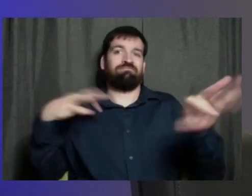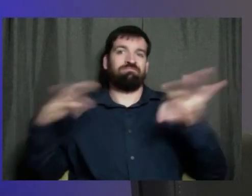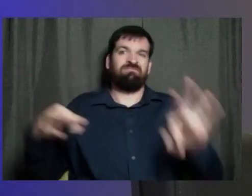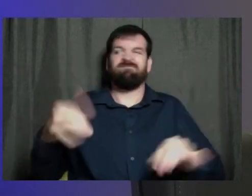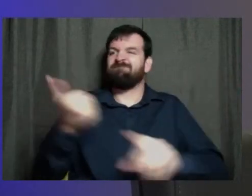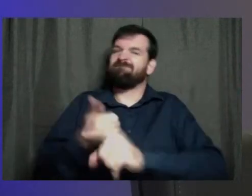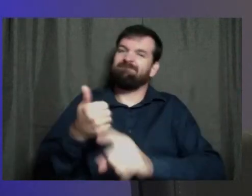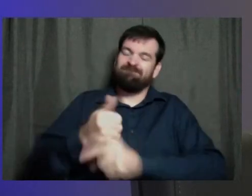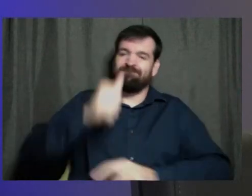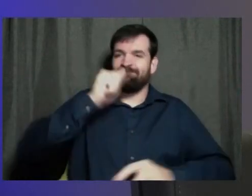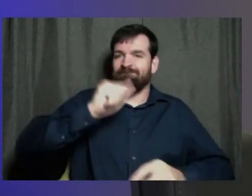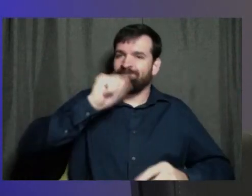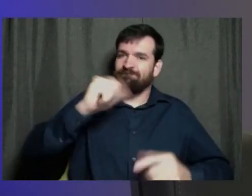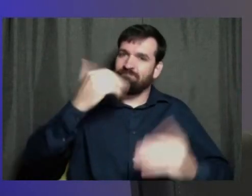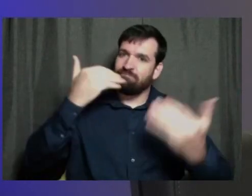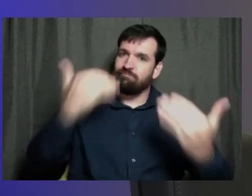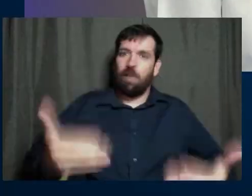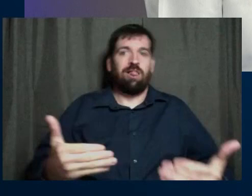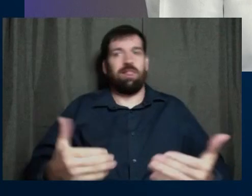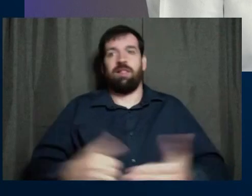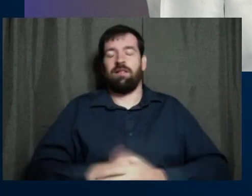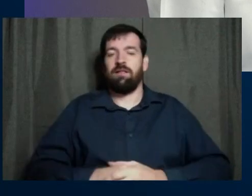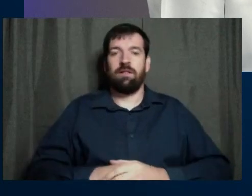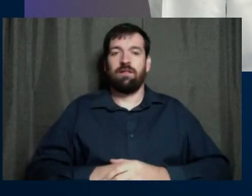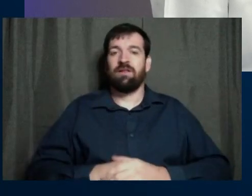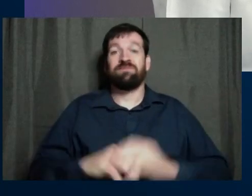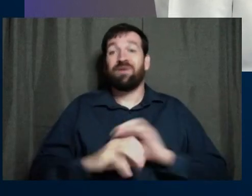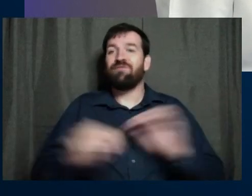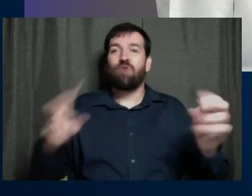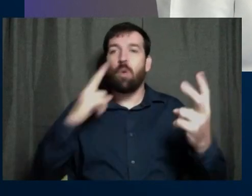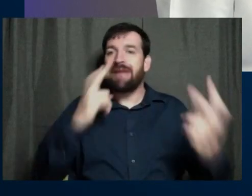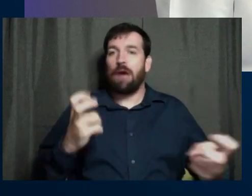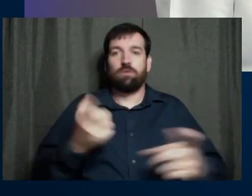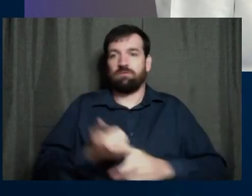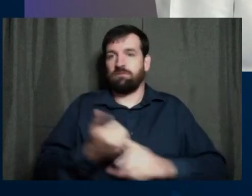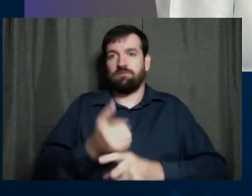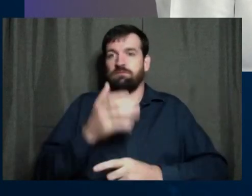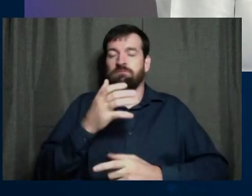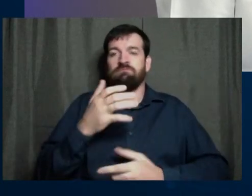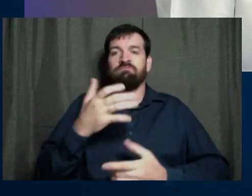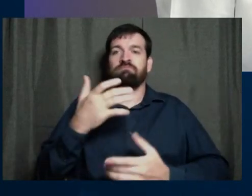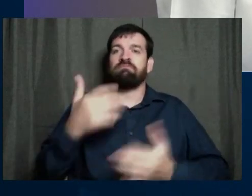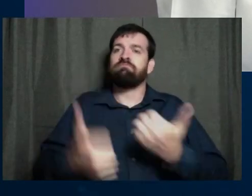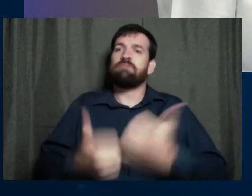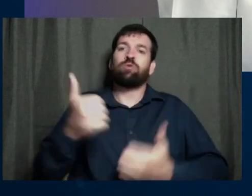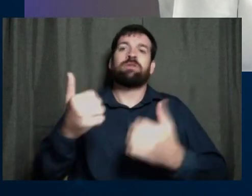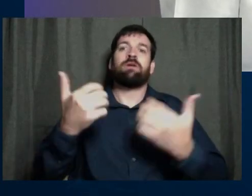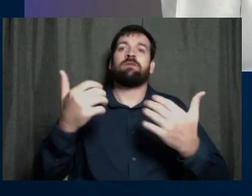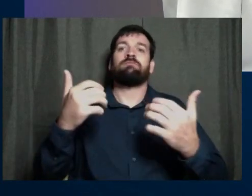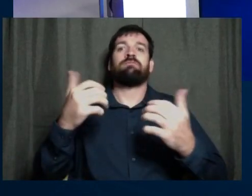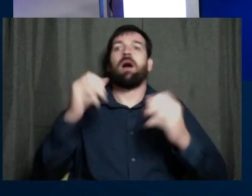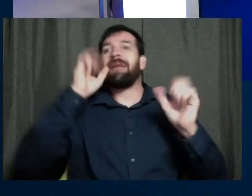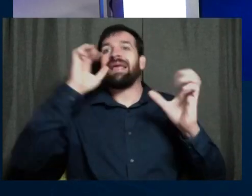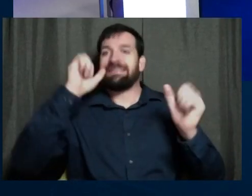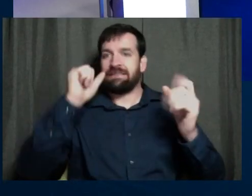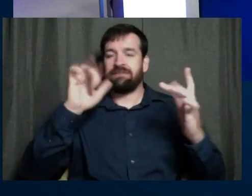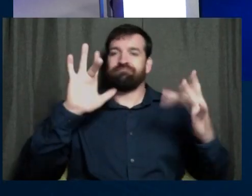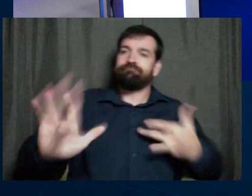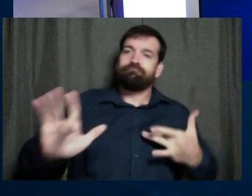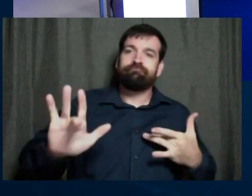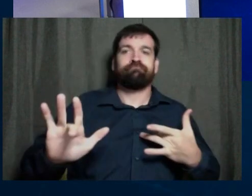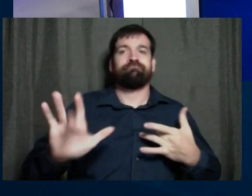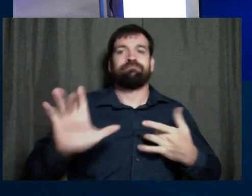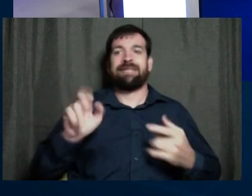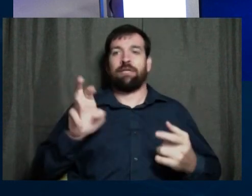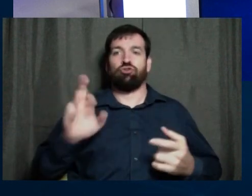and I have no doubt that she's going to be the most amazing, empathetic cancer doctor in the future. Well, it hard for the patient,